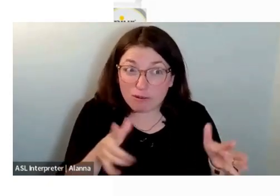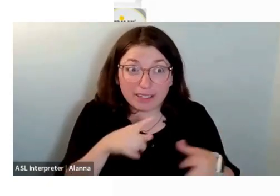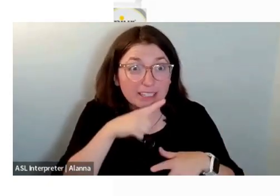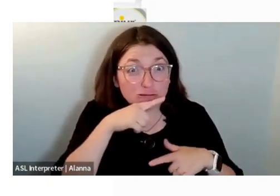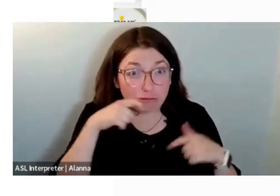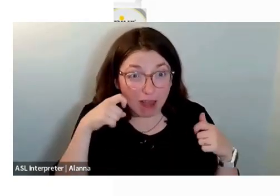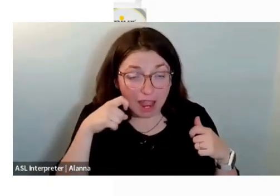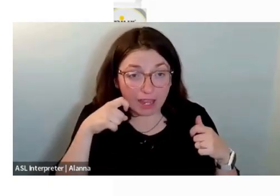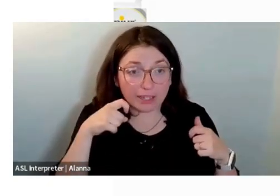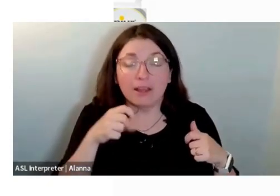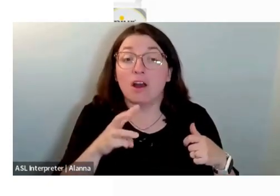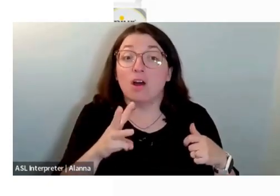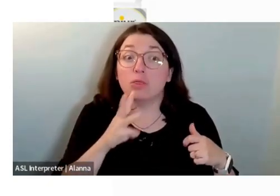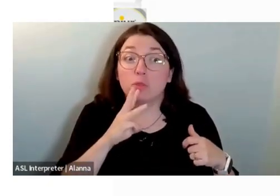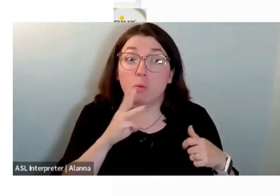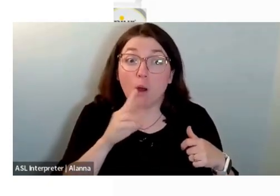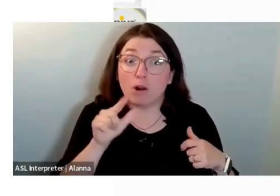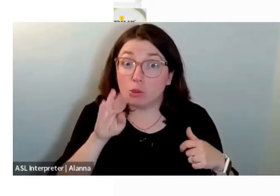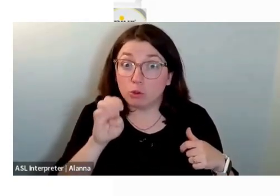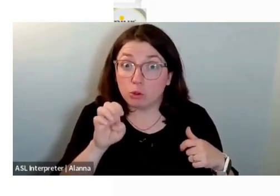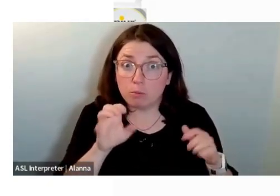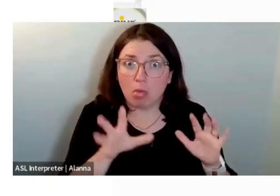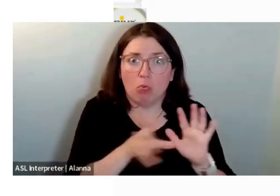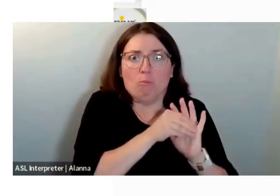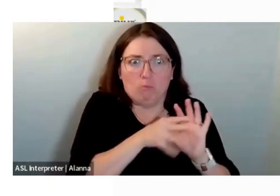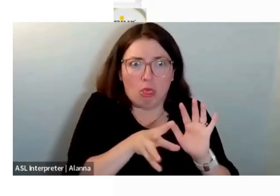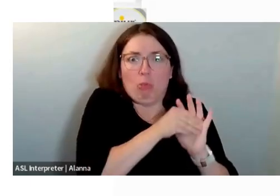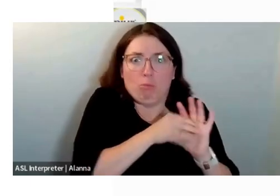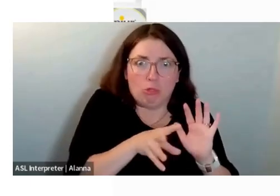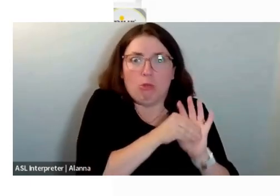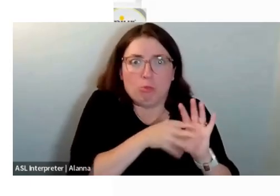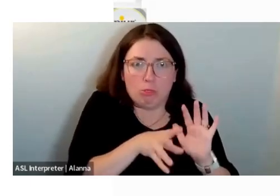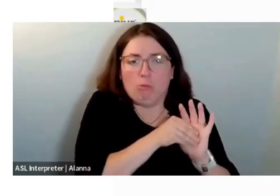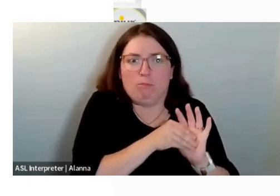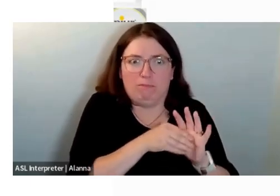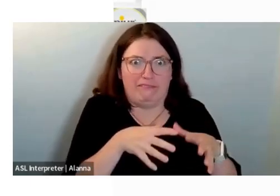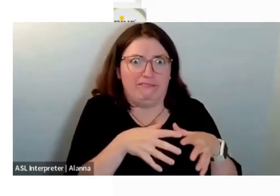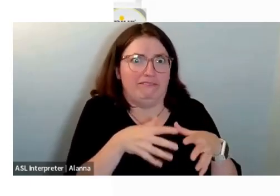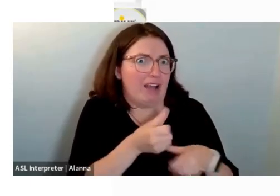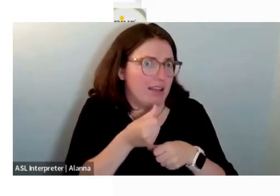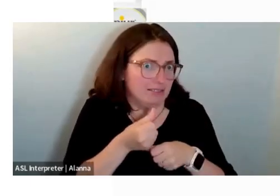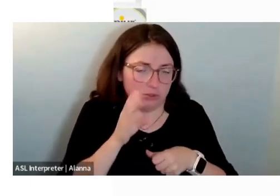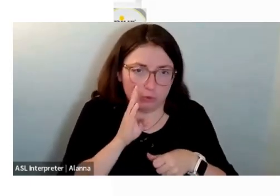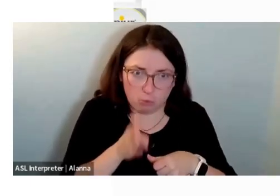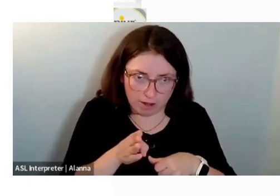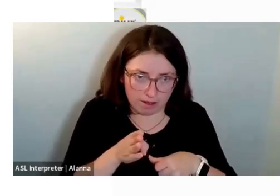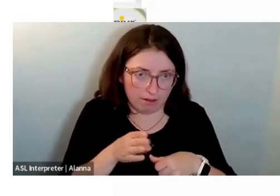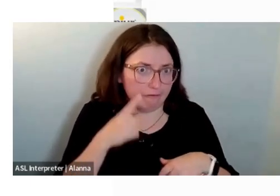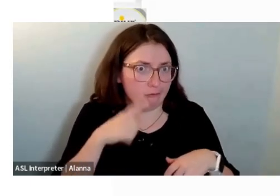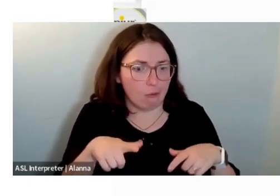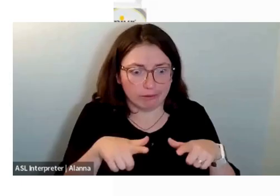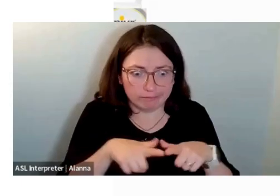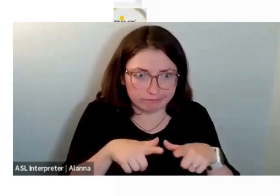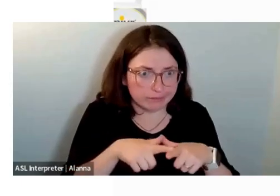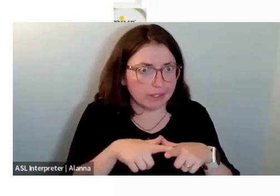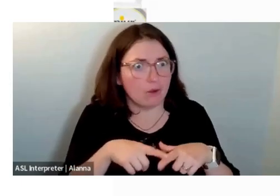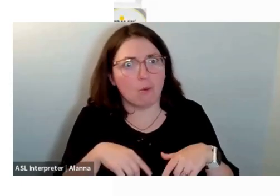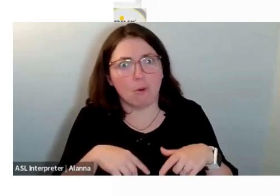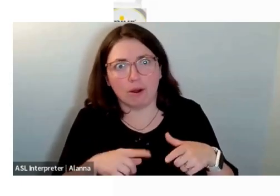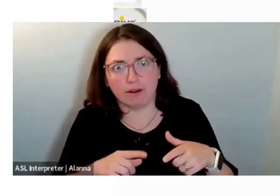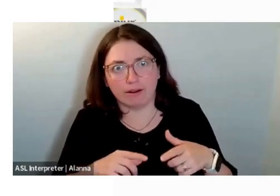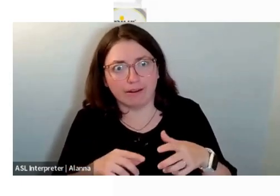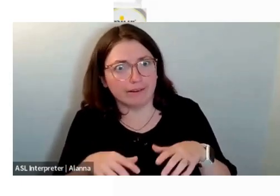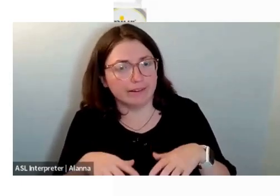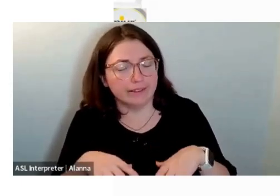the skin of the vulva and vagina very quickly. And then either you will need to reapply a